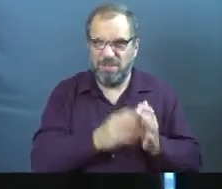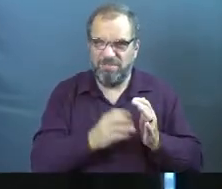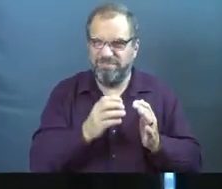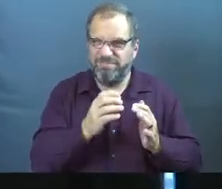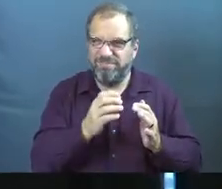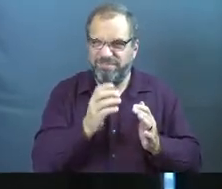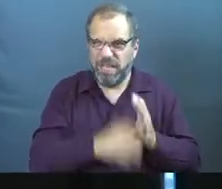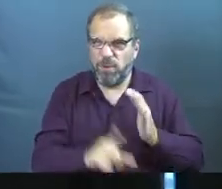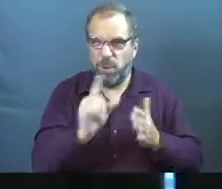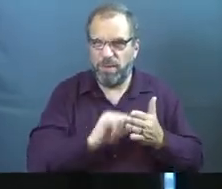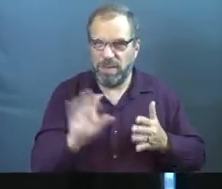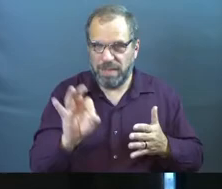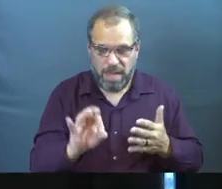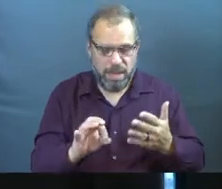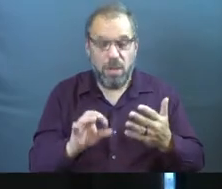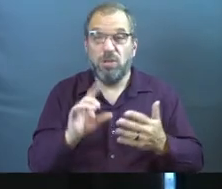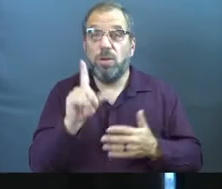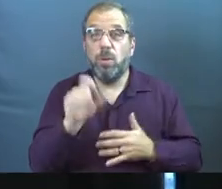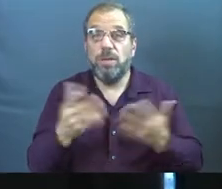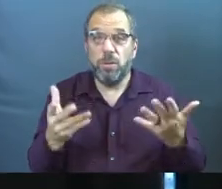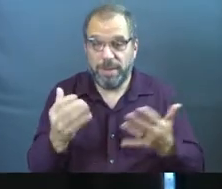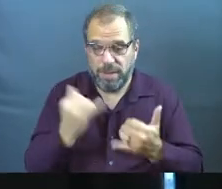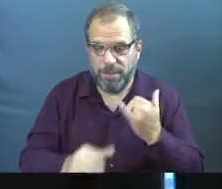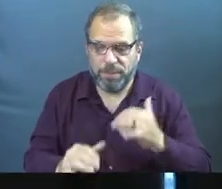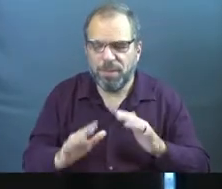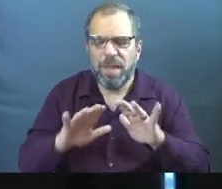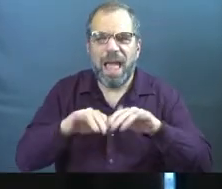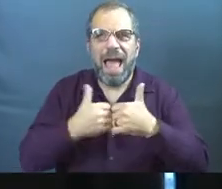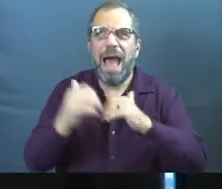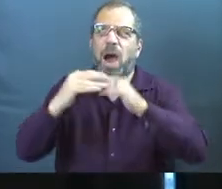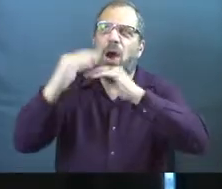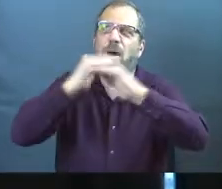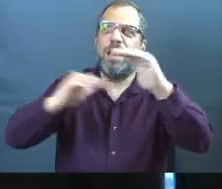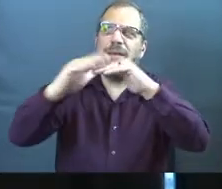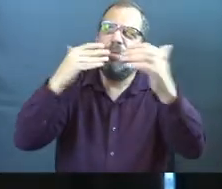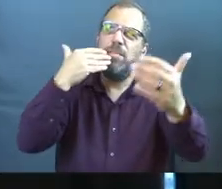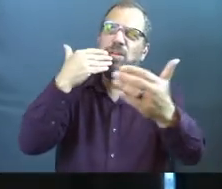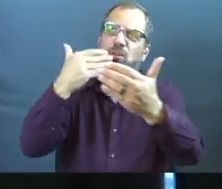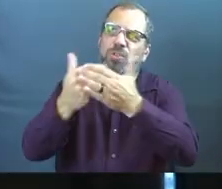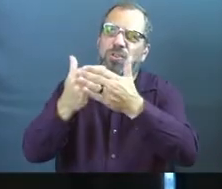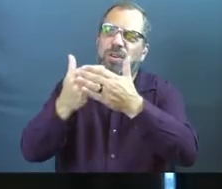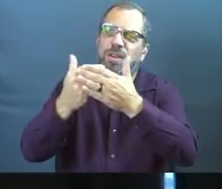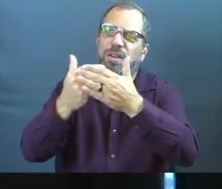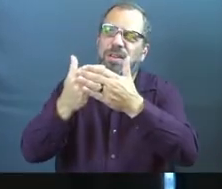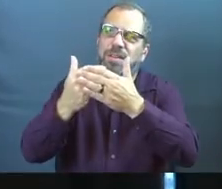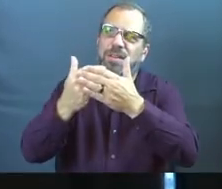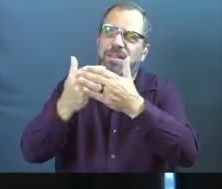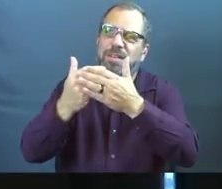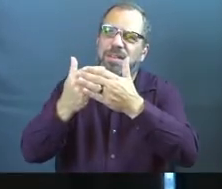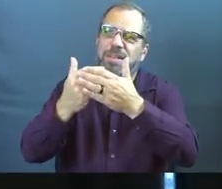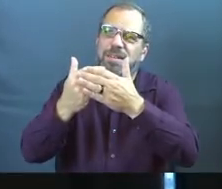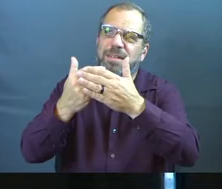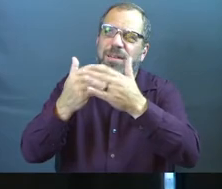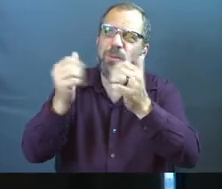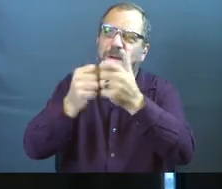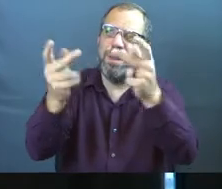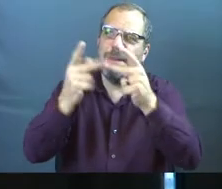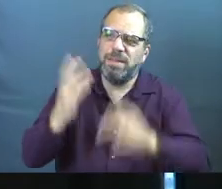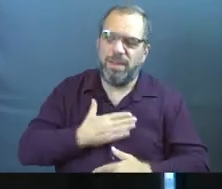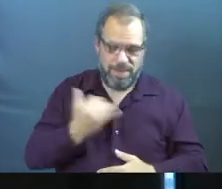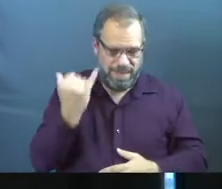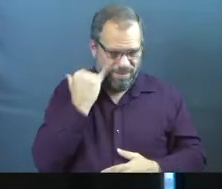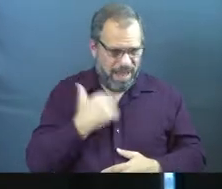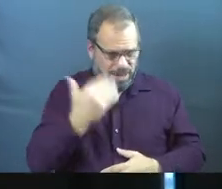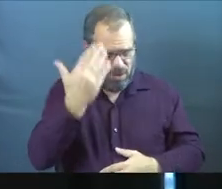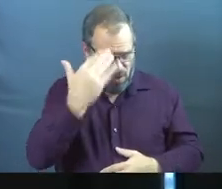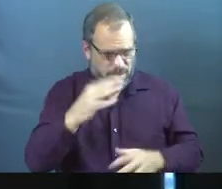different context as well. So the question is, the last one is, how can heaven be good and a place of only happiness if I